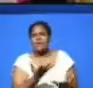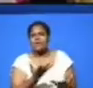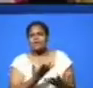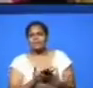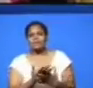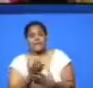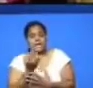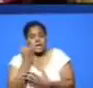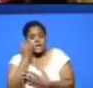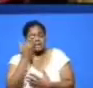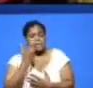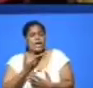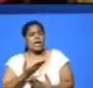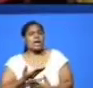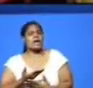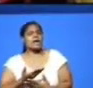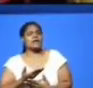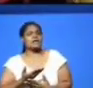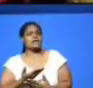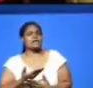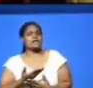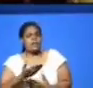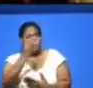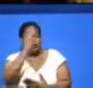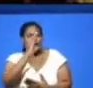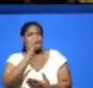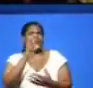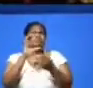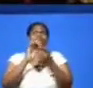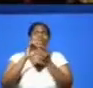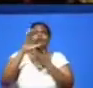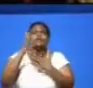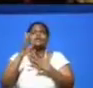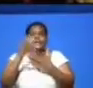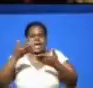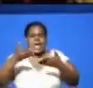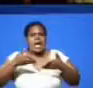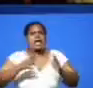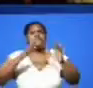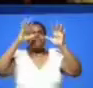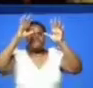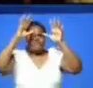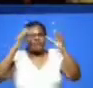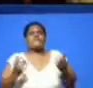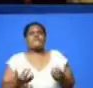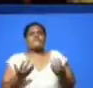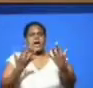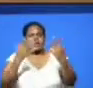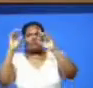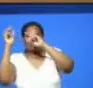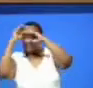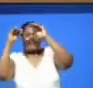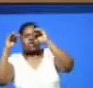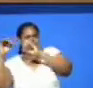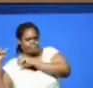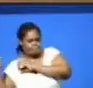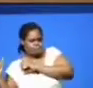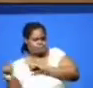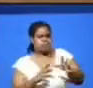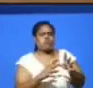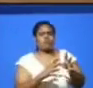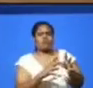he said, if I am a man of God, then let fire come down from heaven and consume